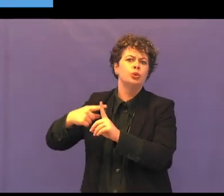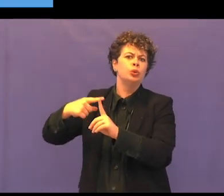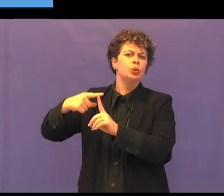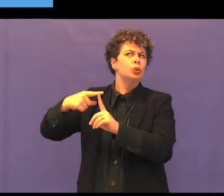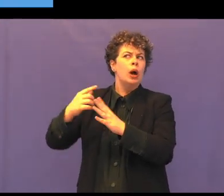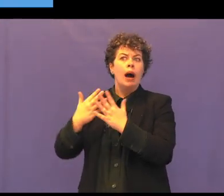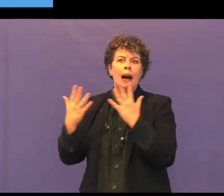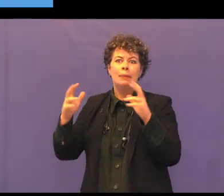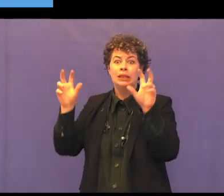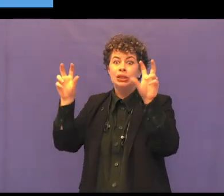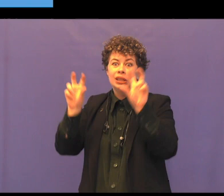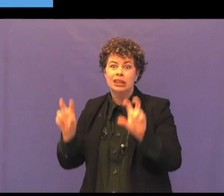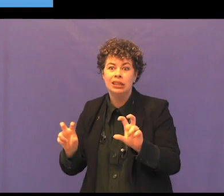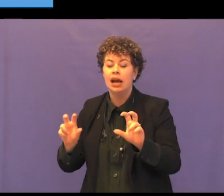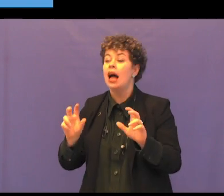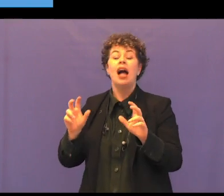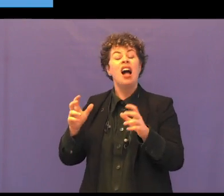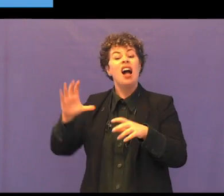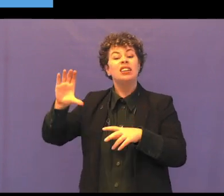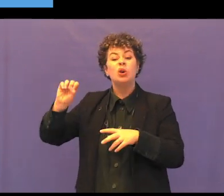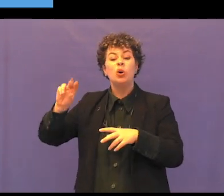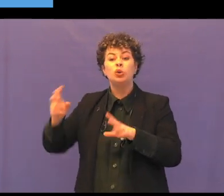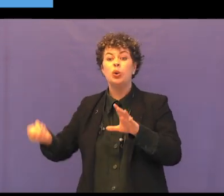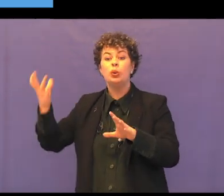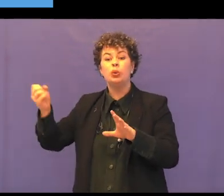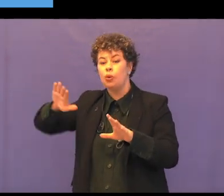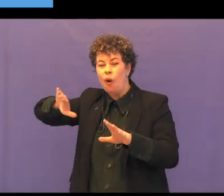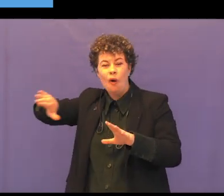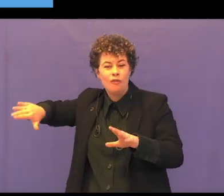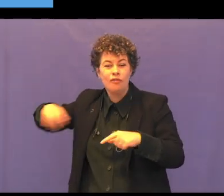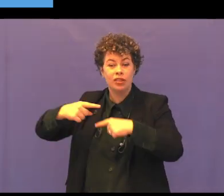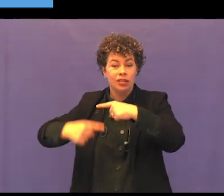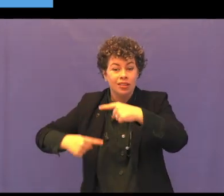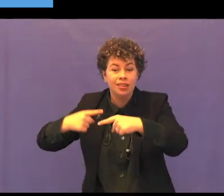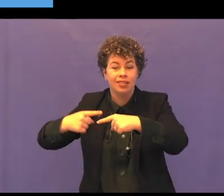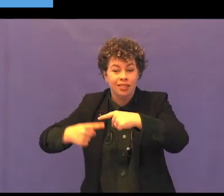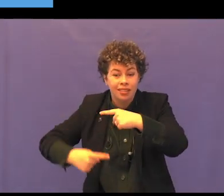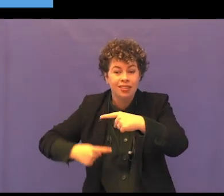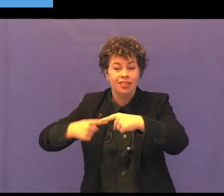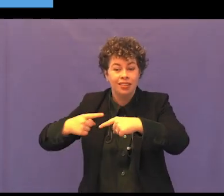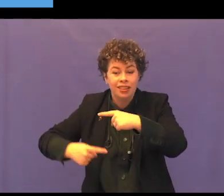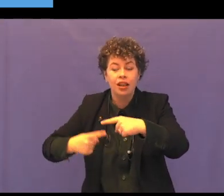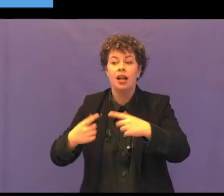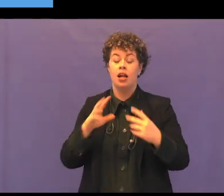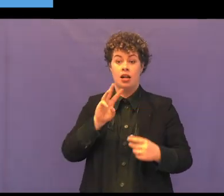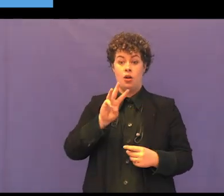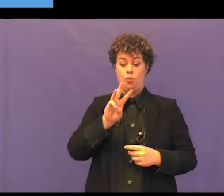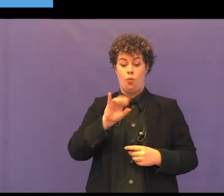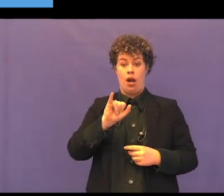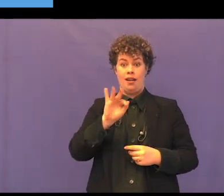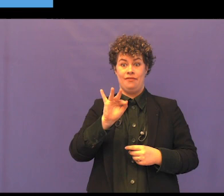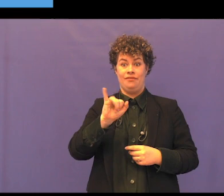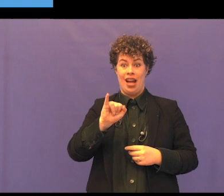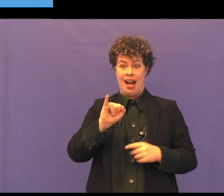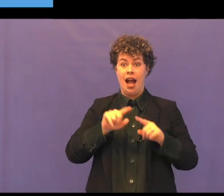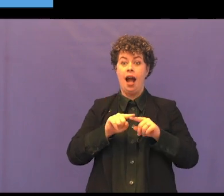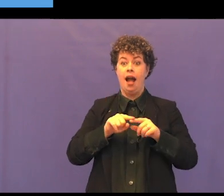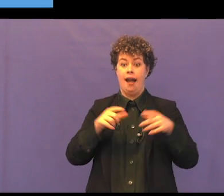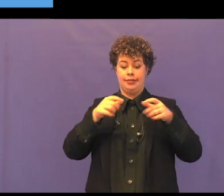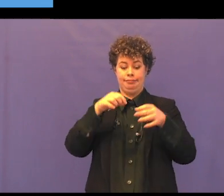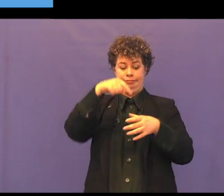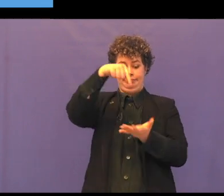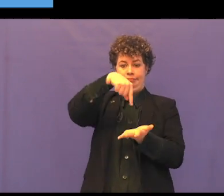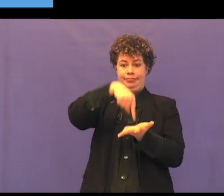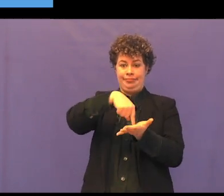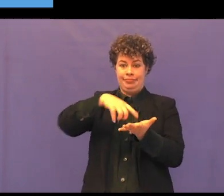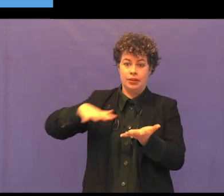like long-range Wi-Fi networks that have been used in places like rural Catalonia, the Kerala state in India, where you